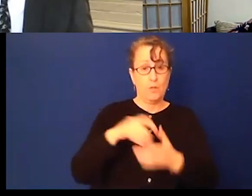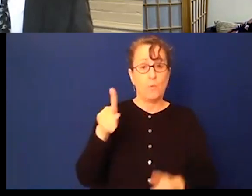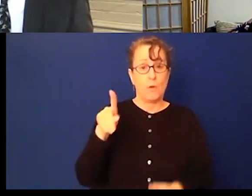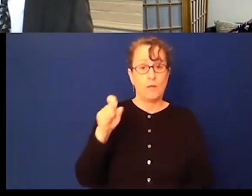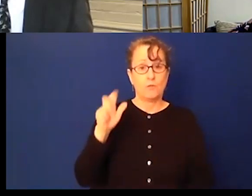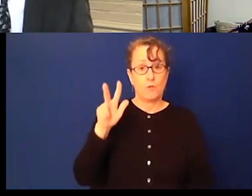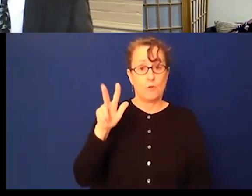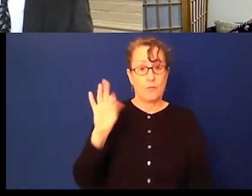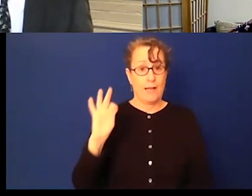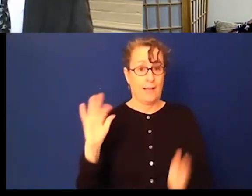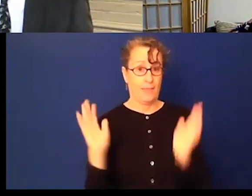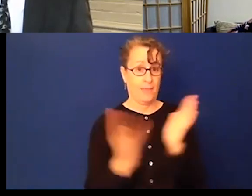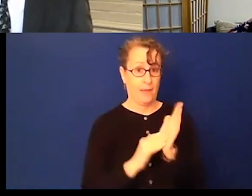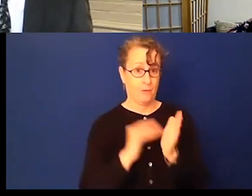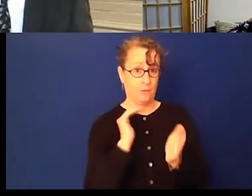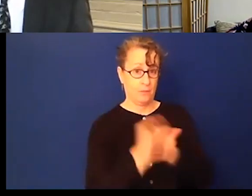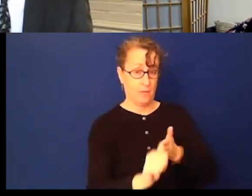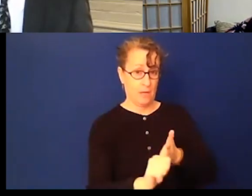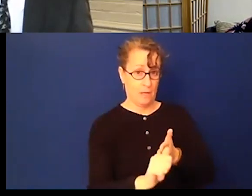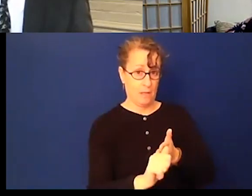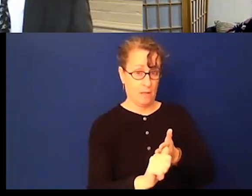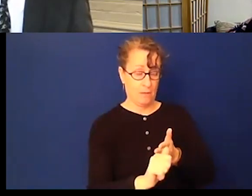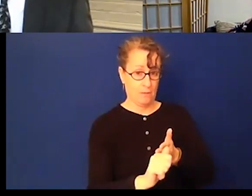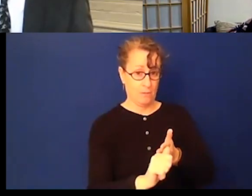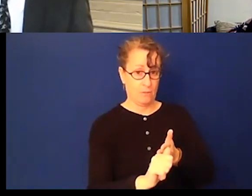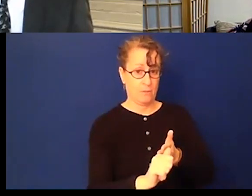139,000 for the machine.